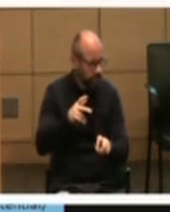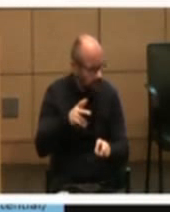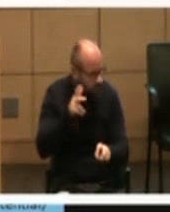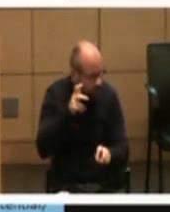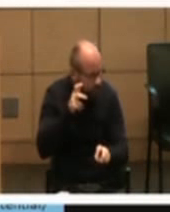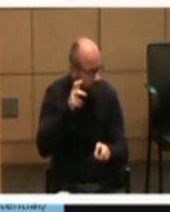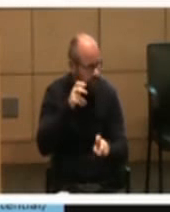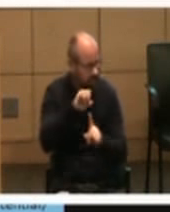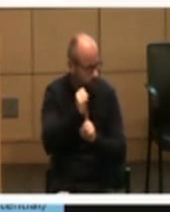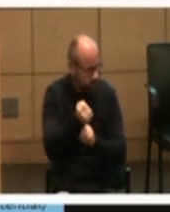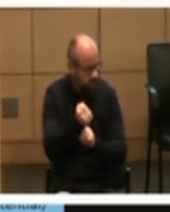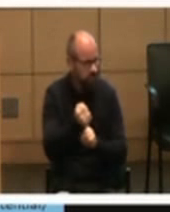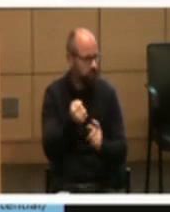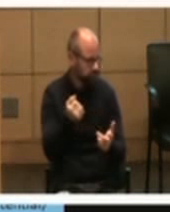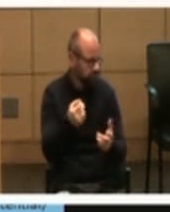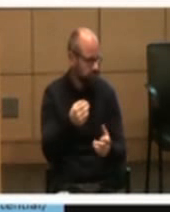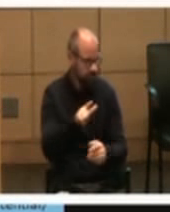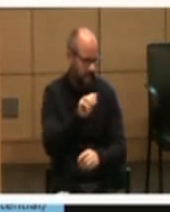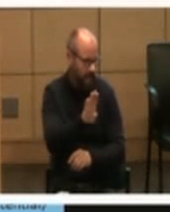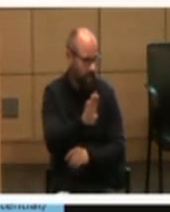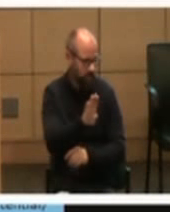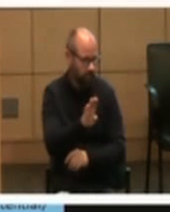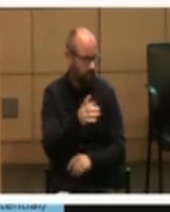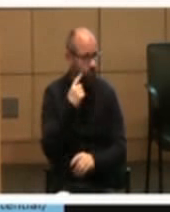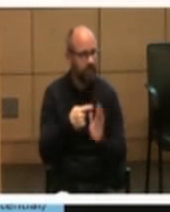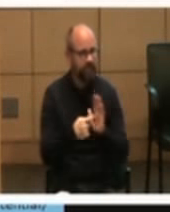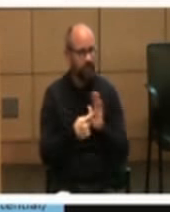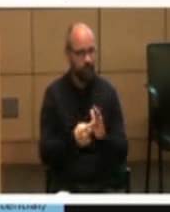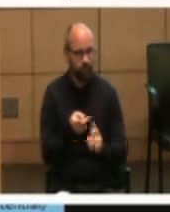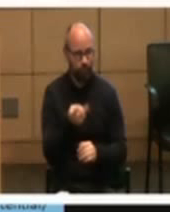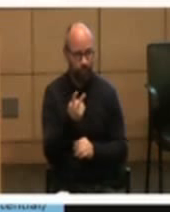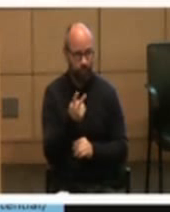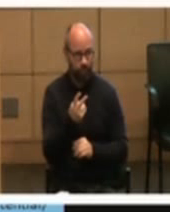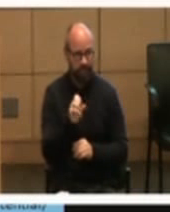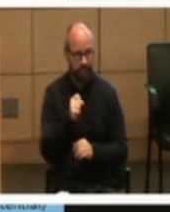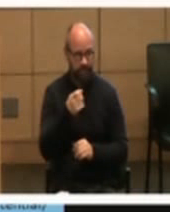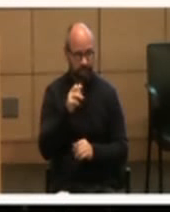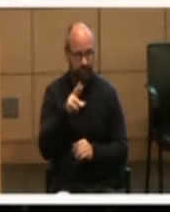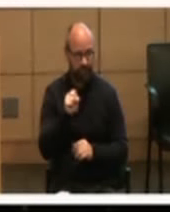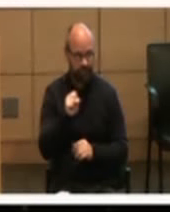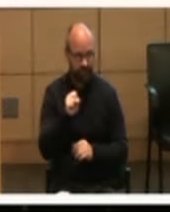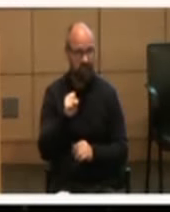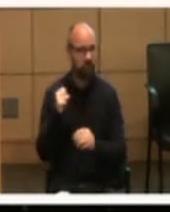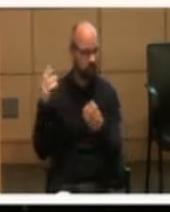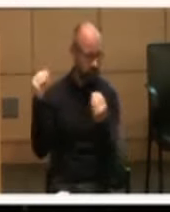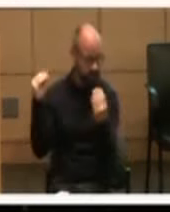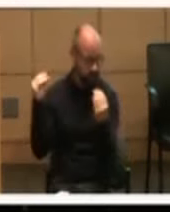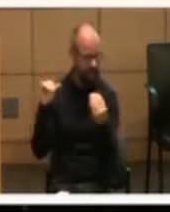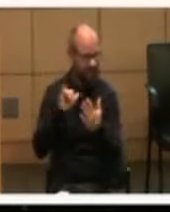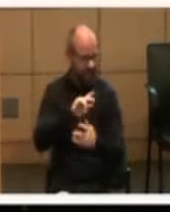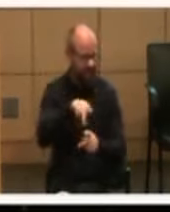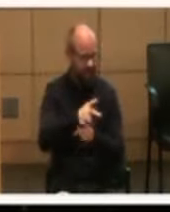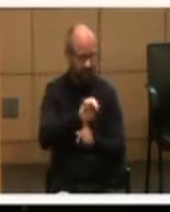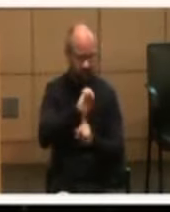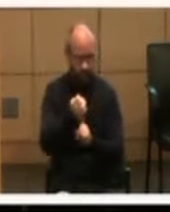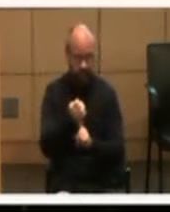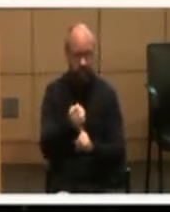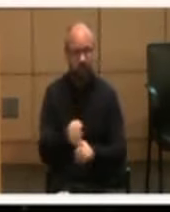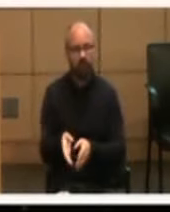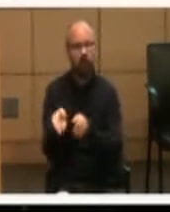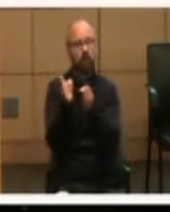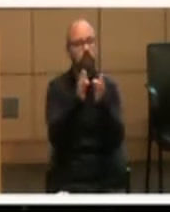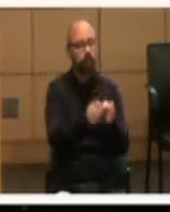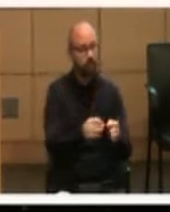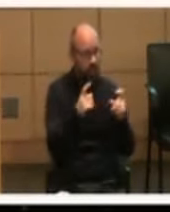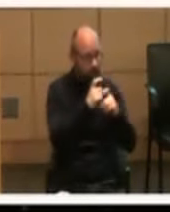So for instance, with the two loudspeakers, that type of environment, And then performance in that complex speech